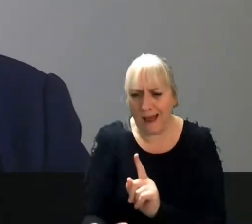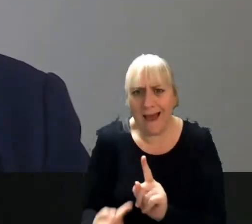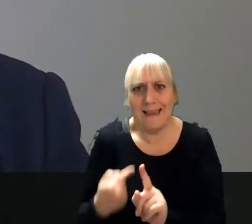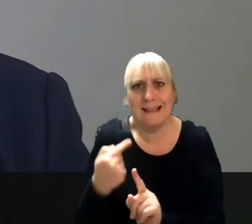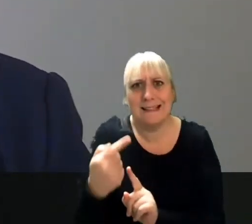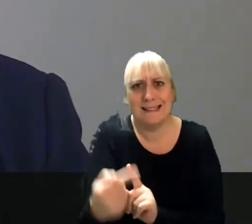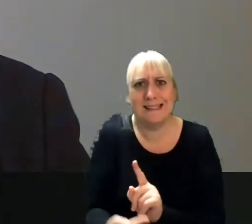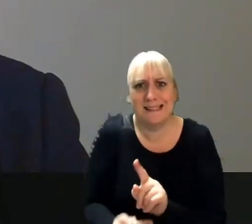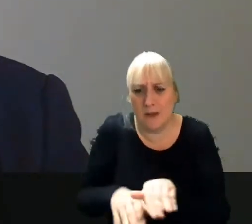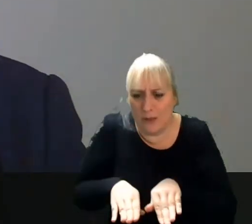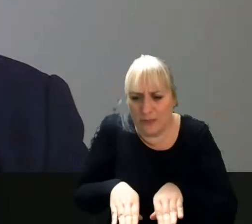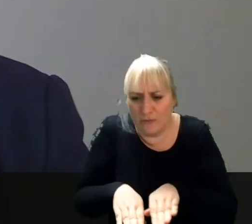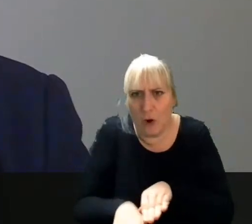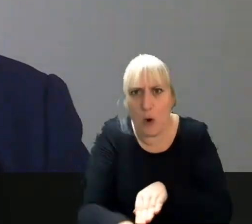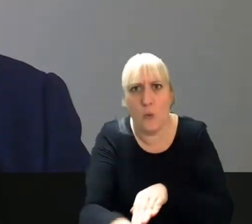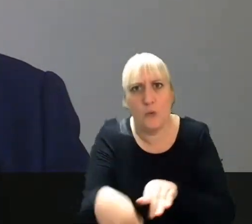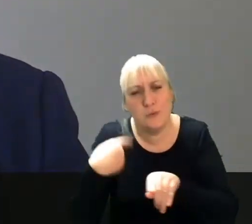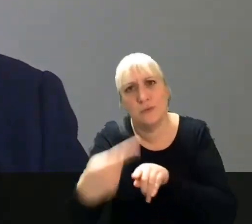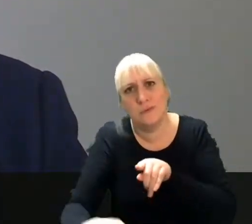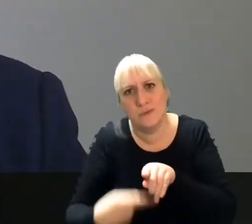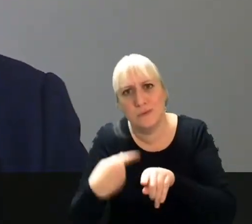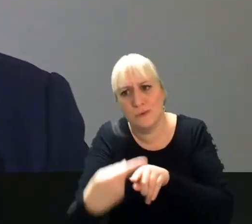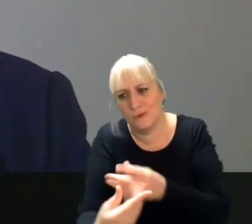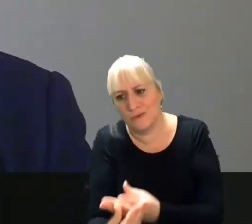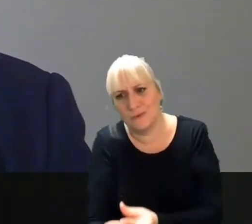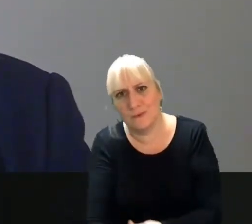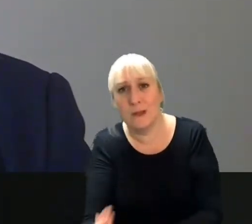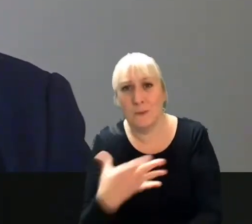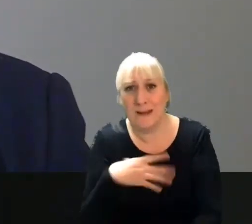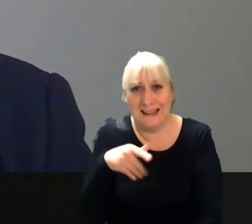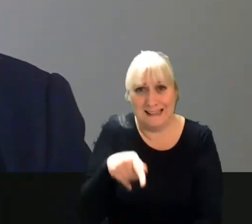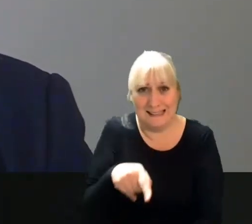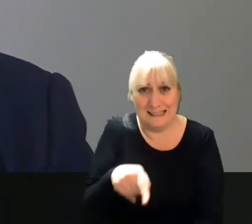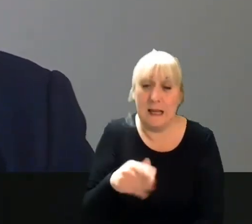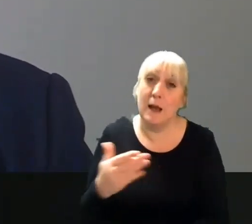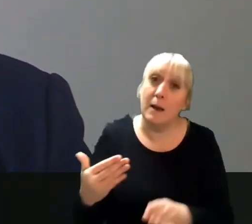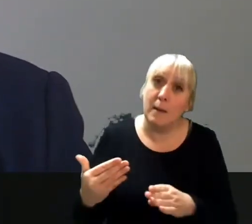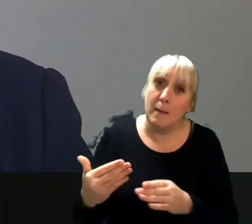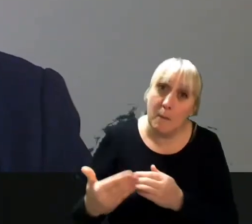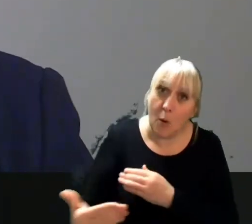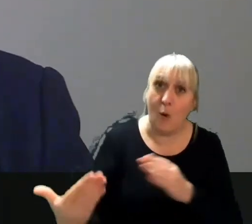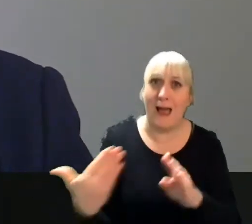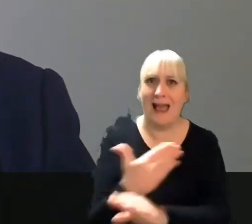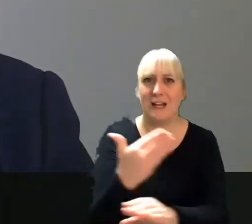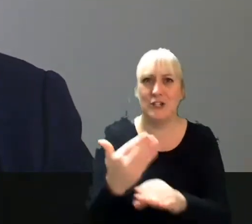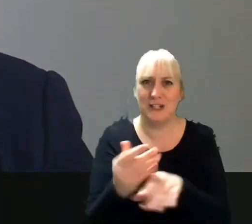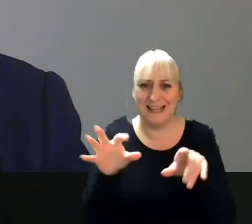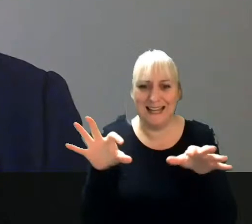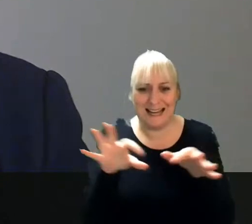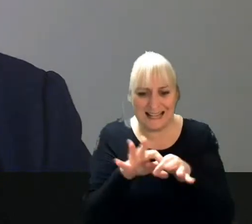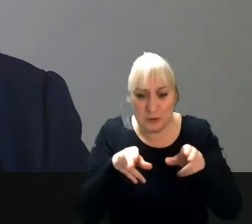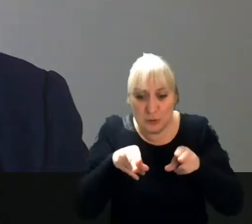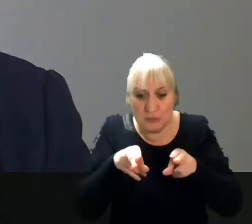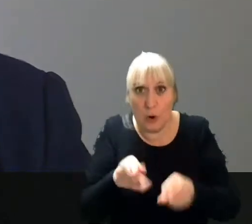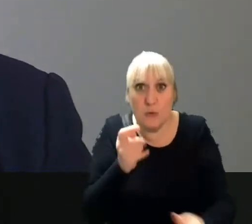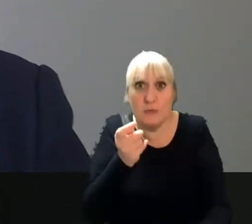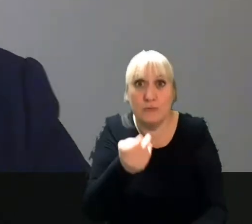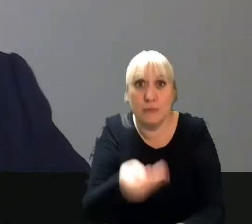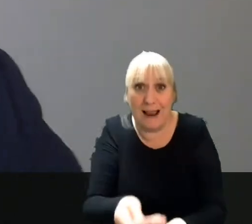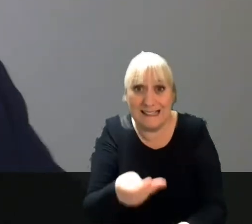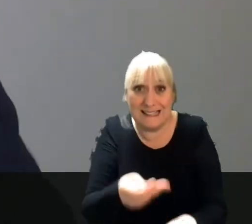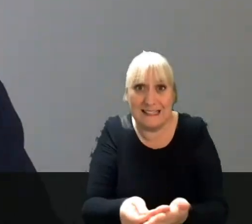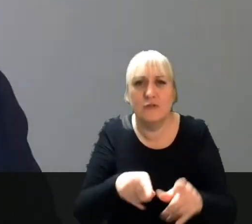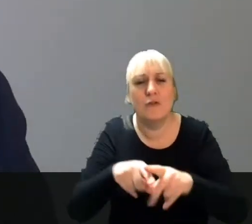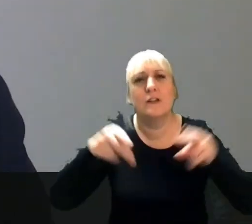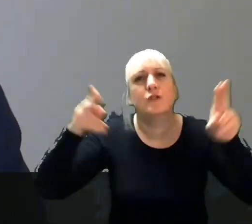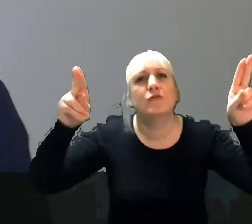So we really need more action, and the Mayor could be doing more with road pricing to reduce the amount of driving that happens in the